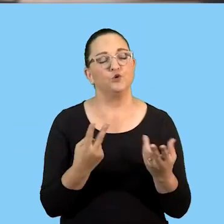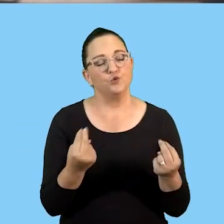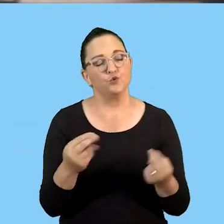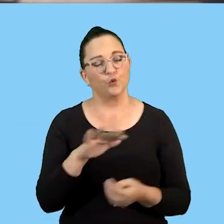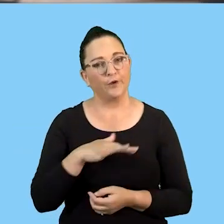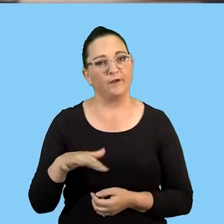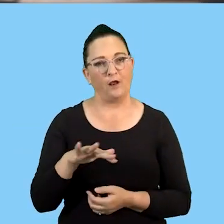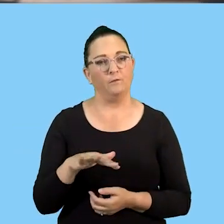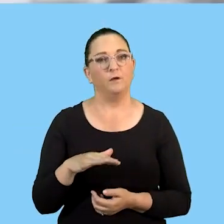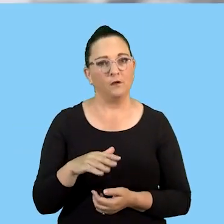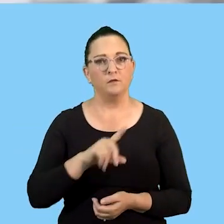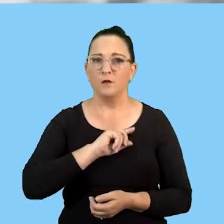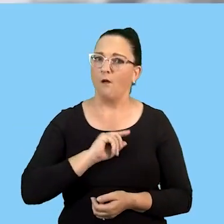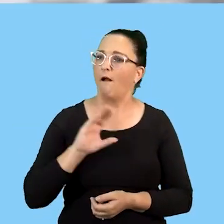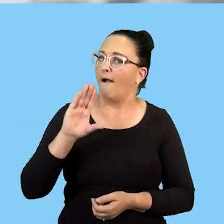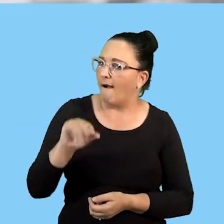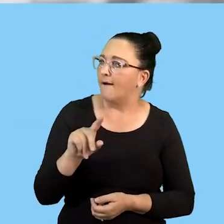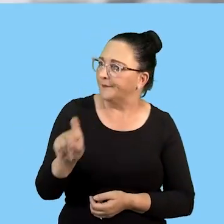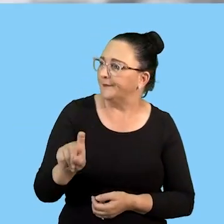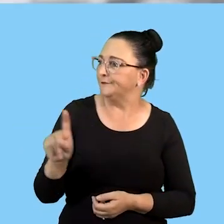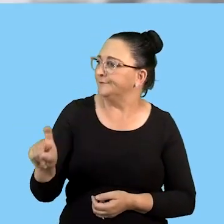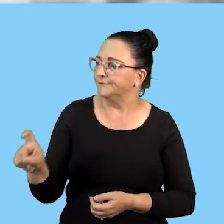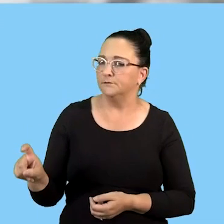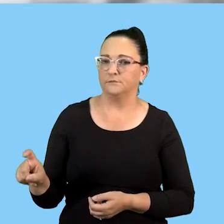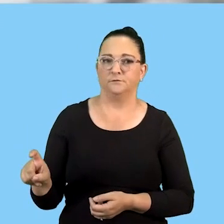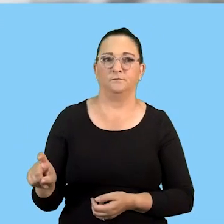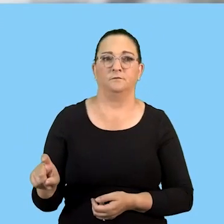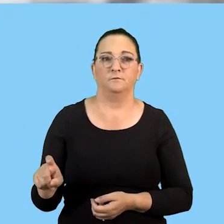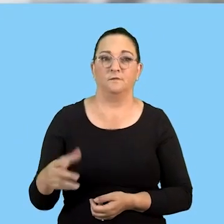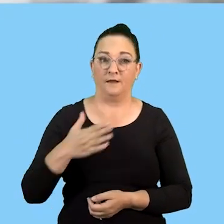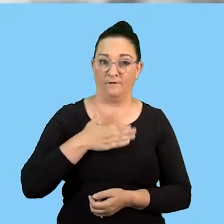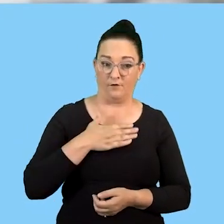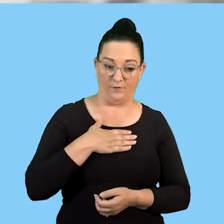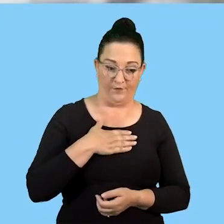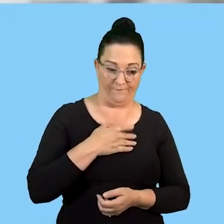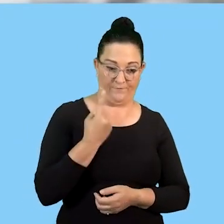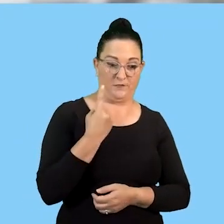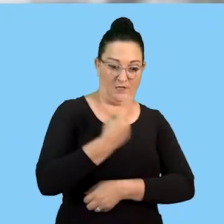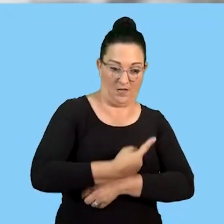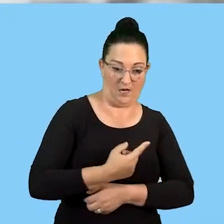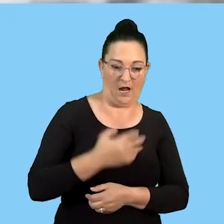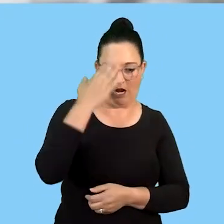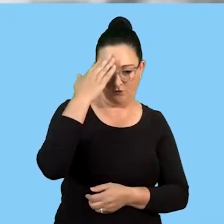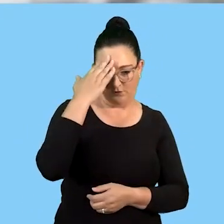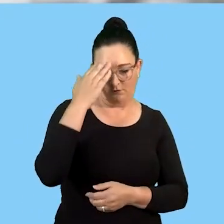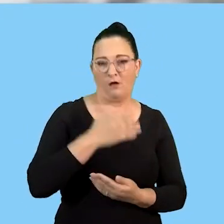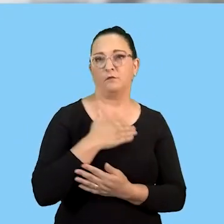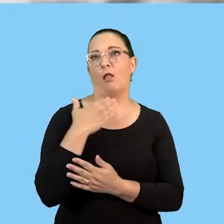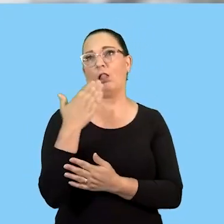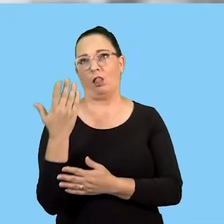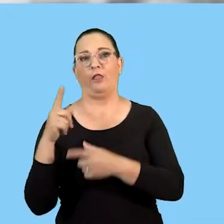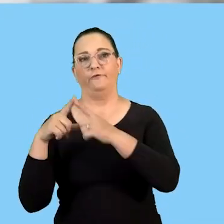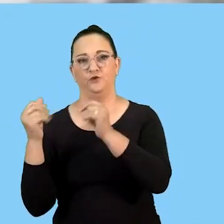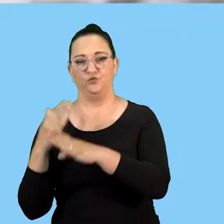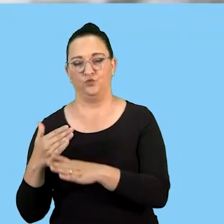it is important for me to ask questions so that I know exactly what is required for me from the first day until I